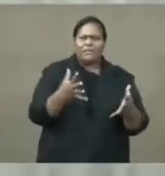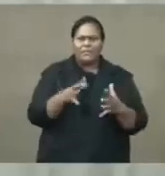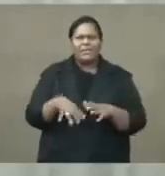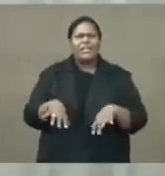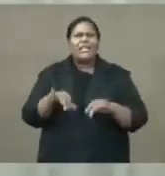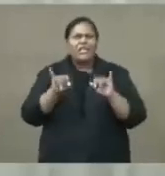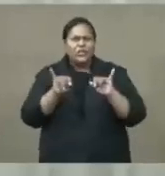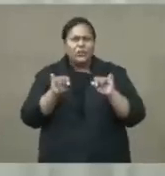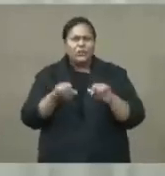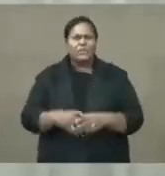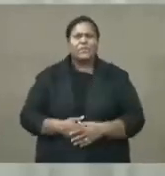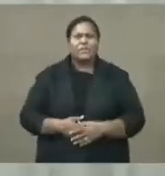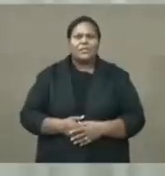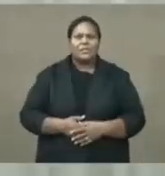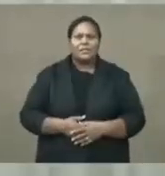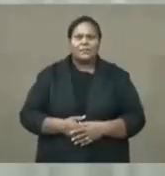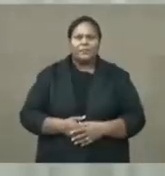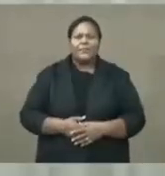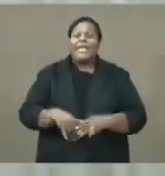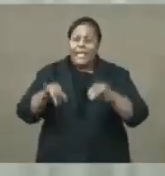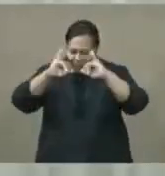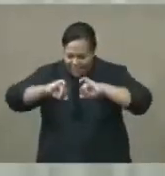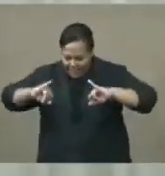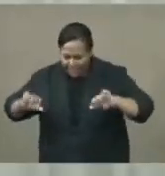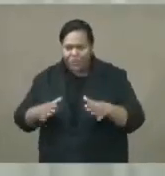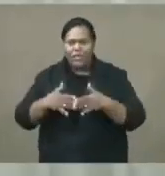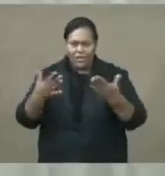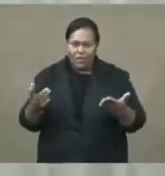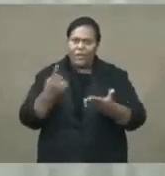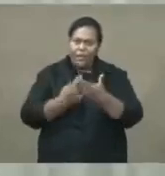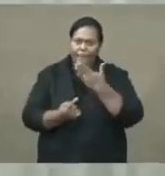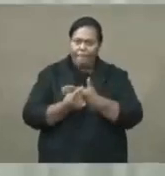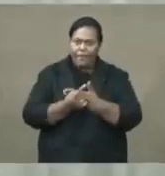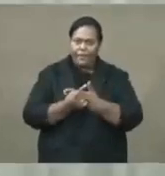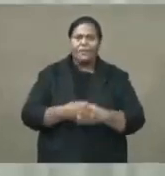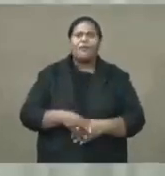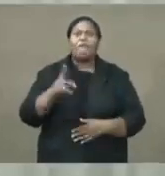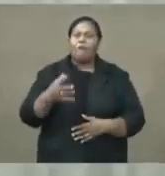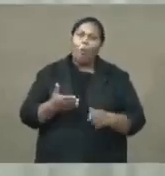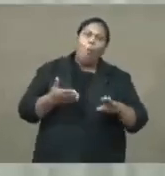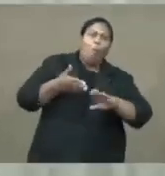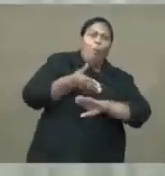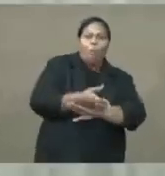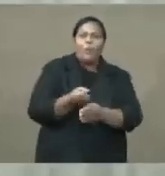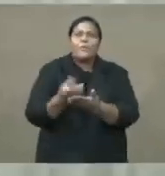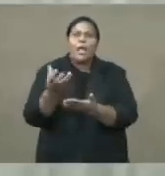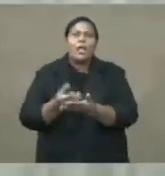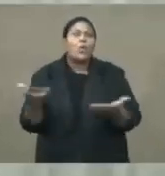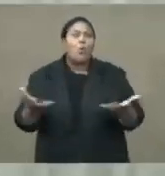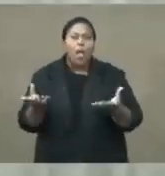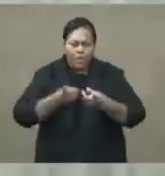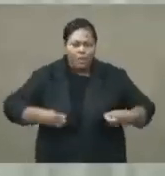we've started an investigation into what appears to be excessive spending in the Department of Information